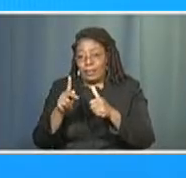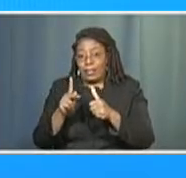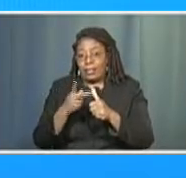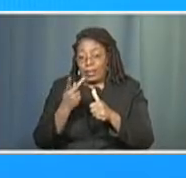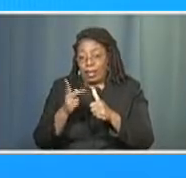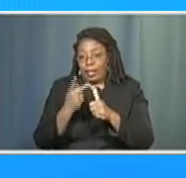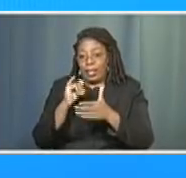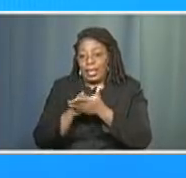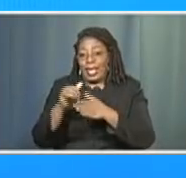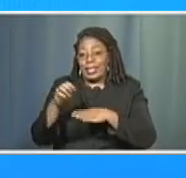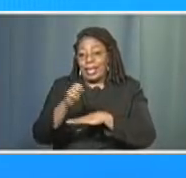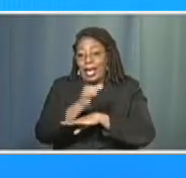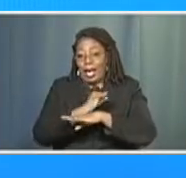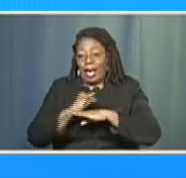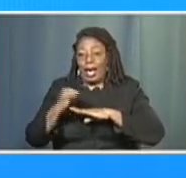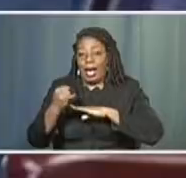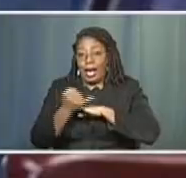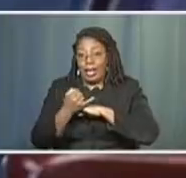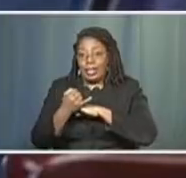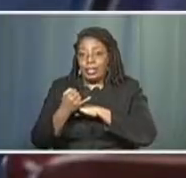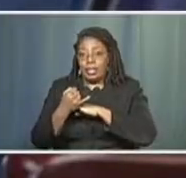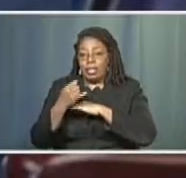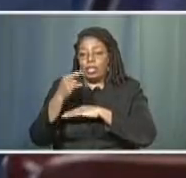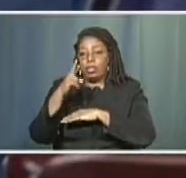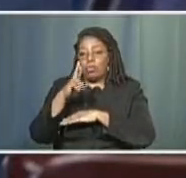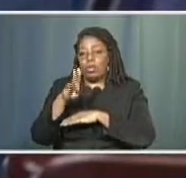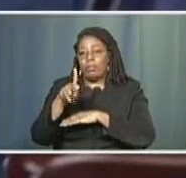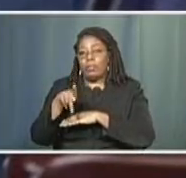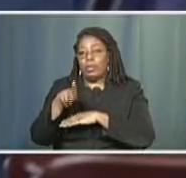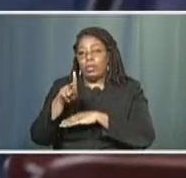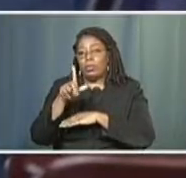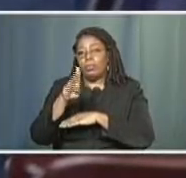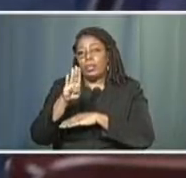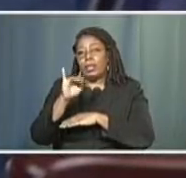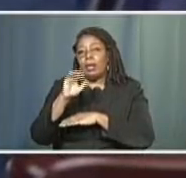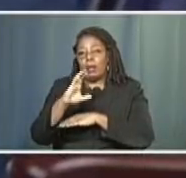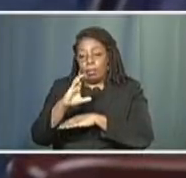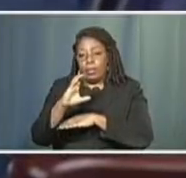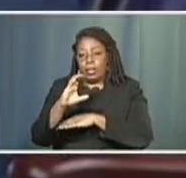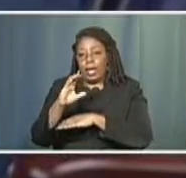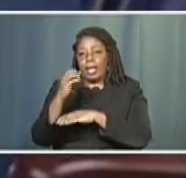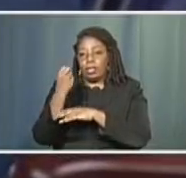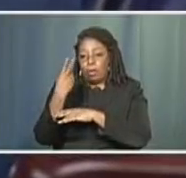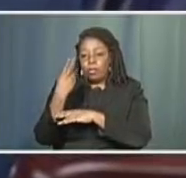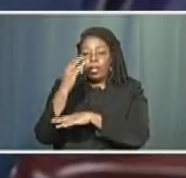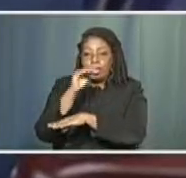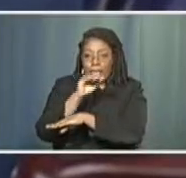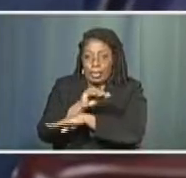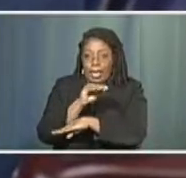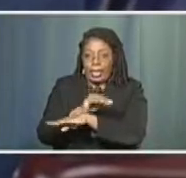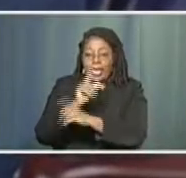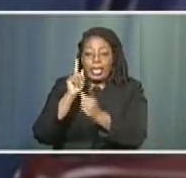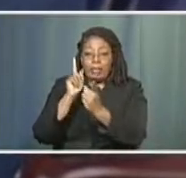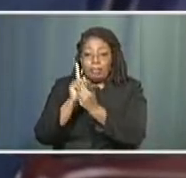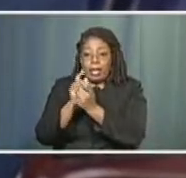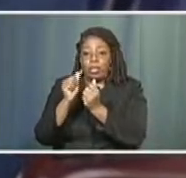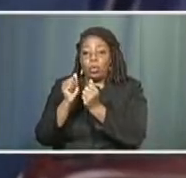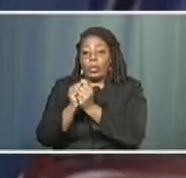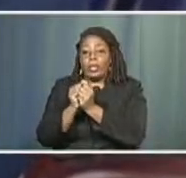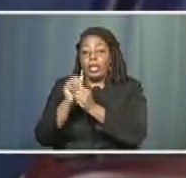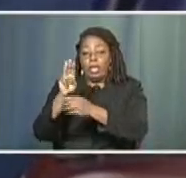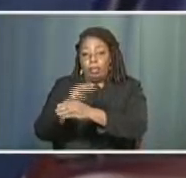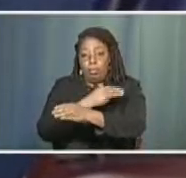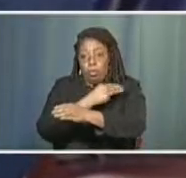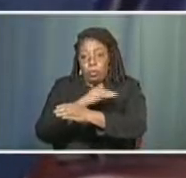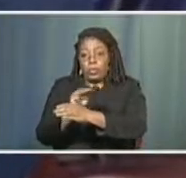The island officially became a republic at midnight. While there, Davis also met with international music superstar and